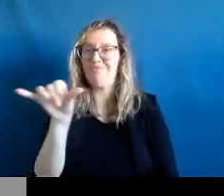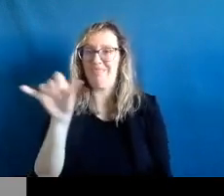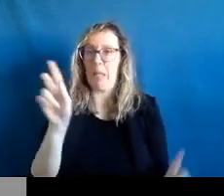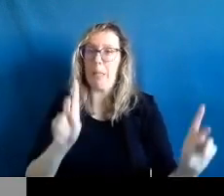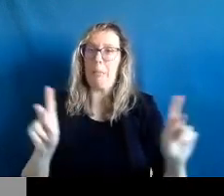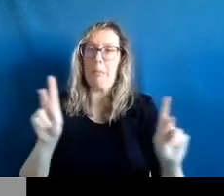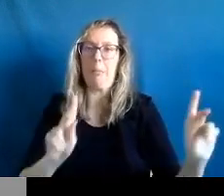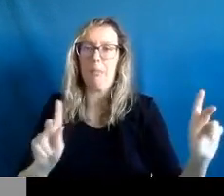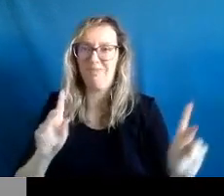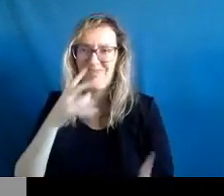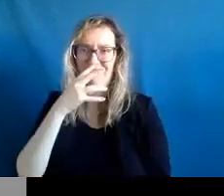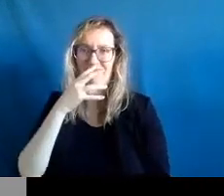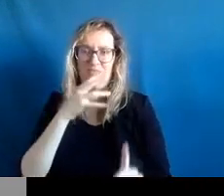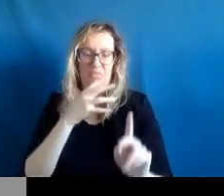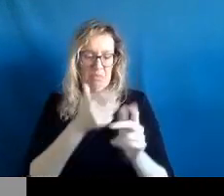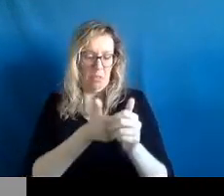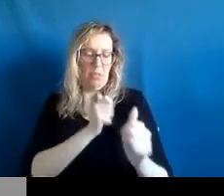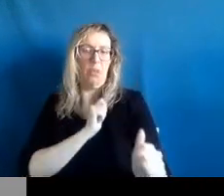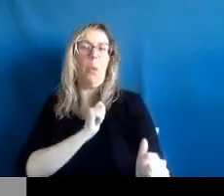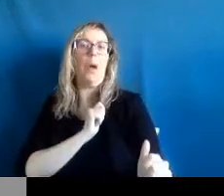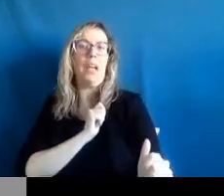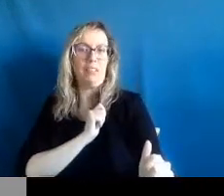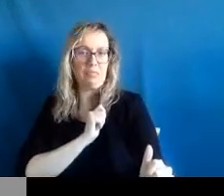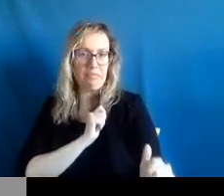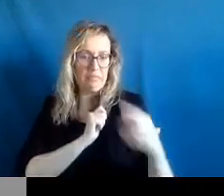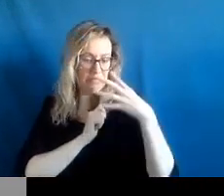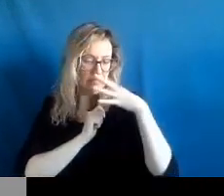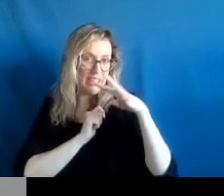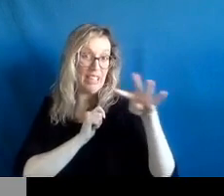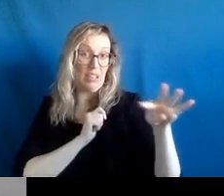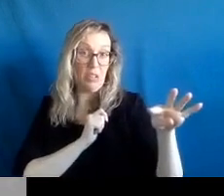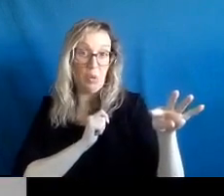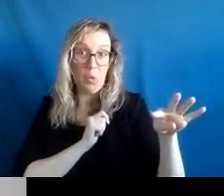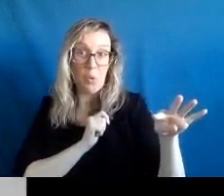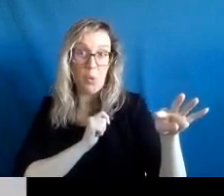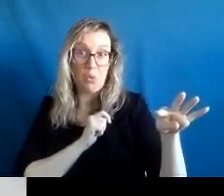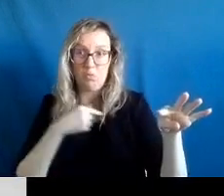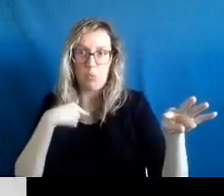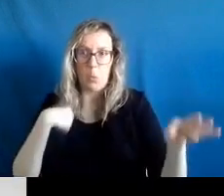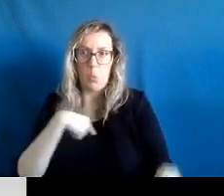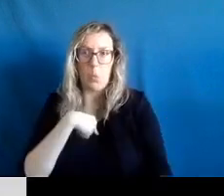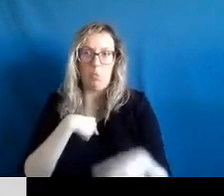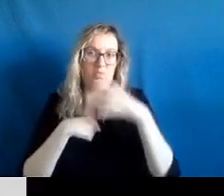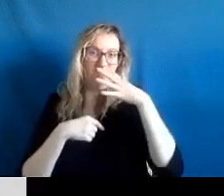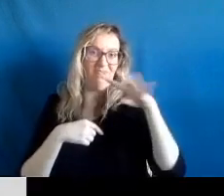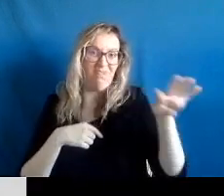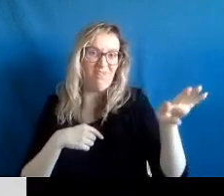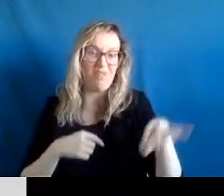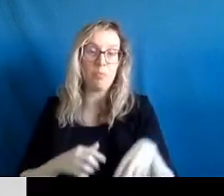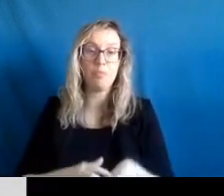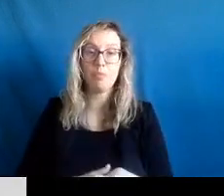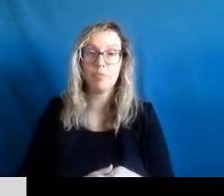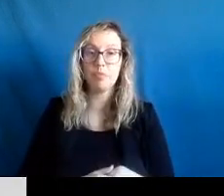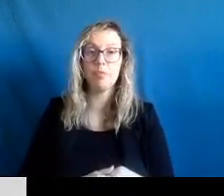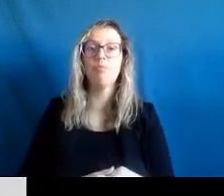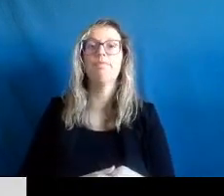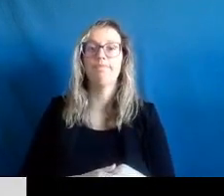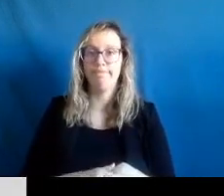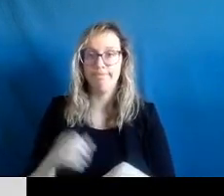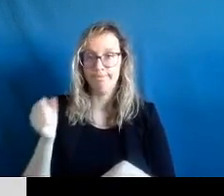faces, he was despised, and we didn't think about him. It was certainly our sickness that he